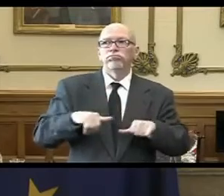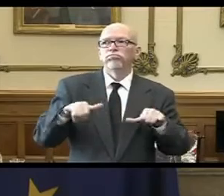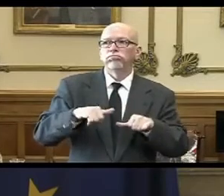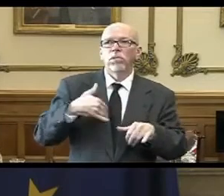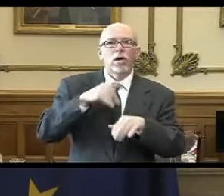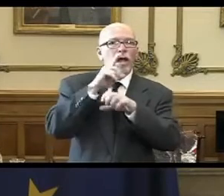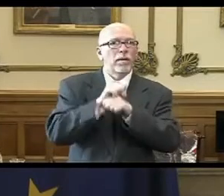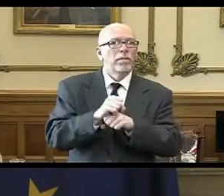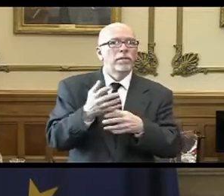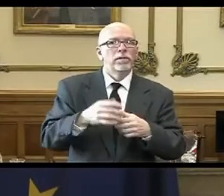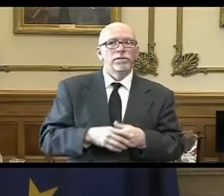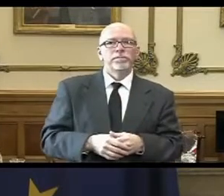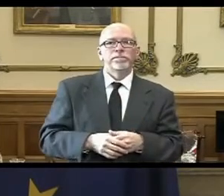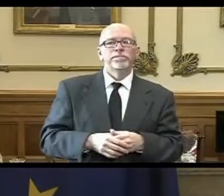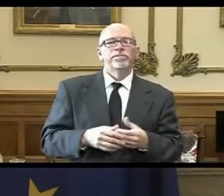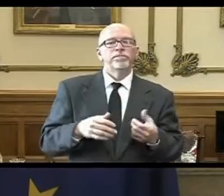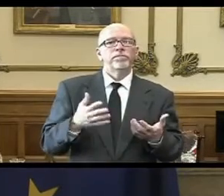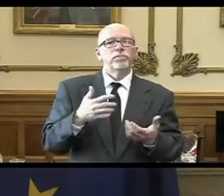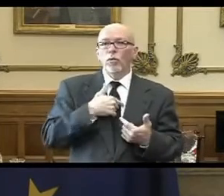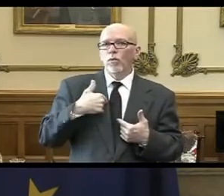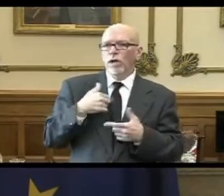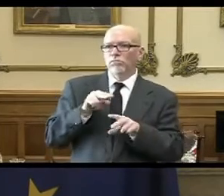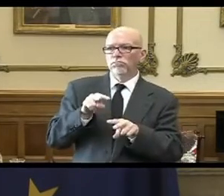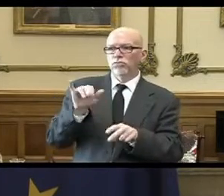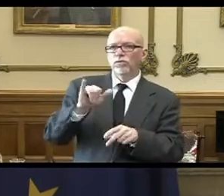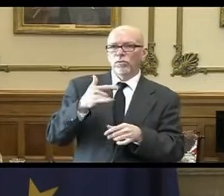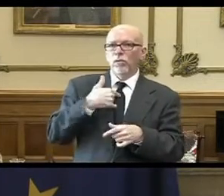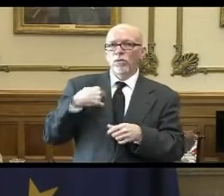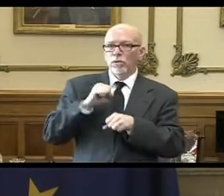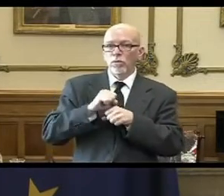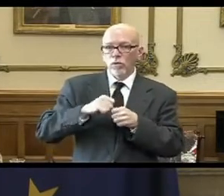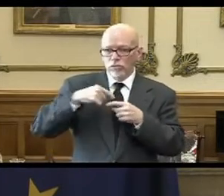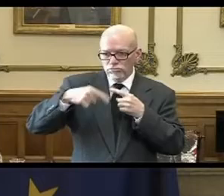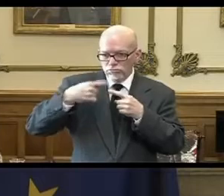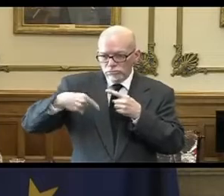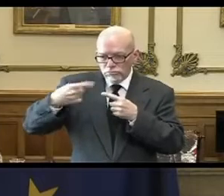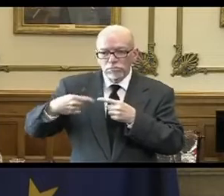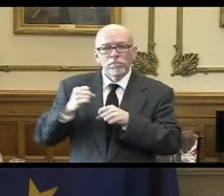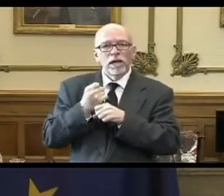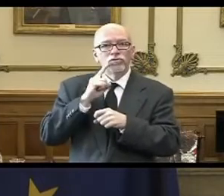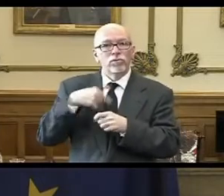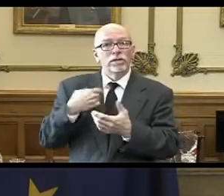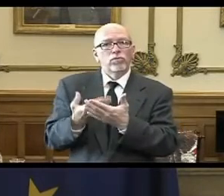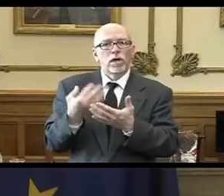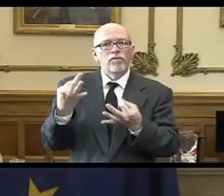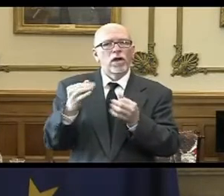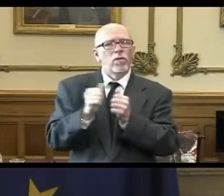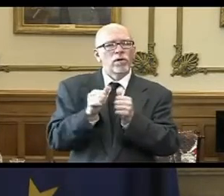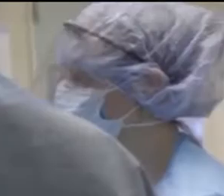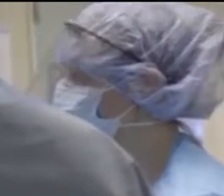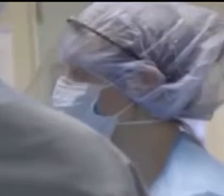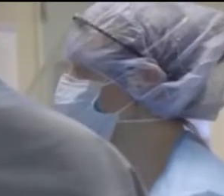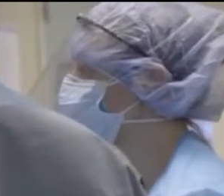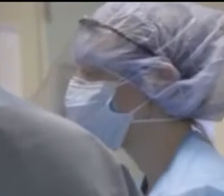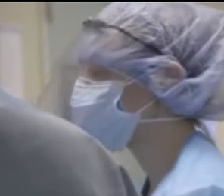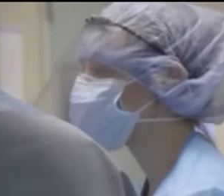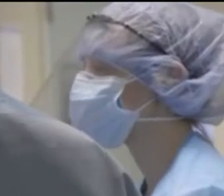habits. We are too. That's why we're working around the clock to get to Friday with those